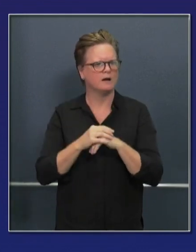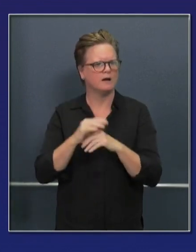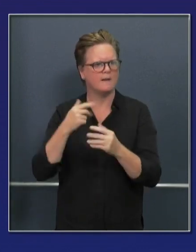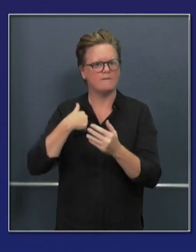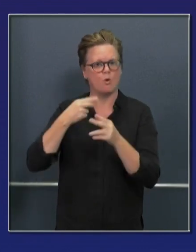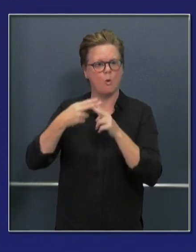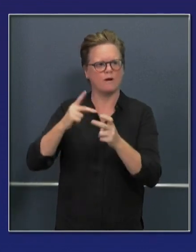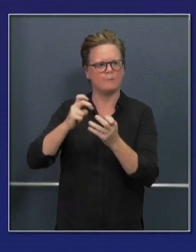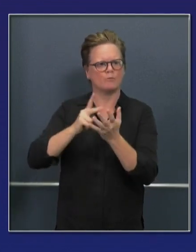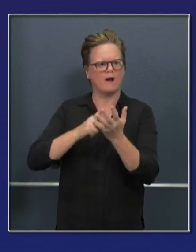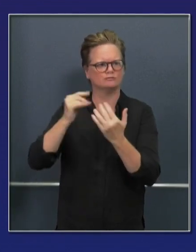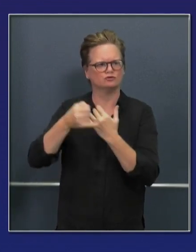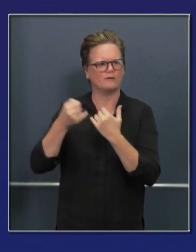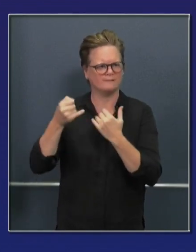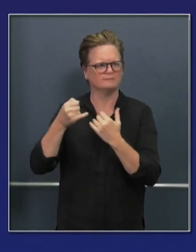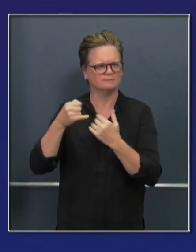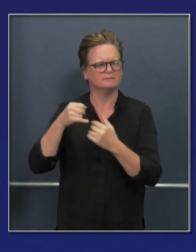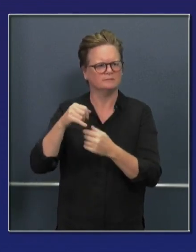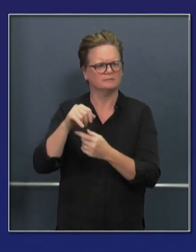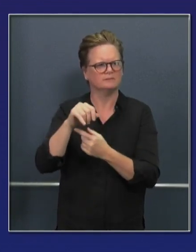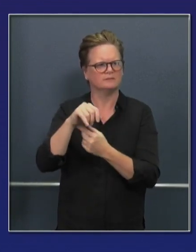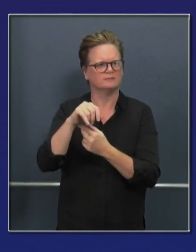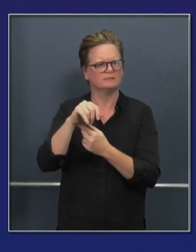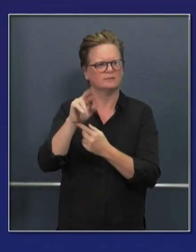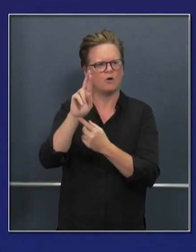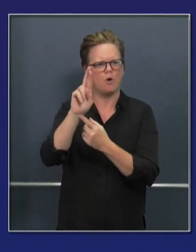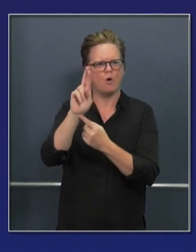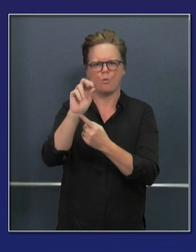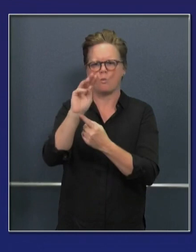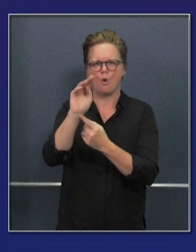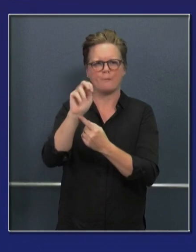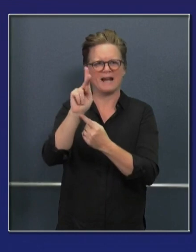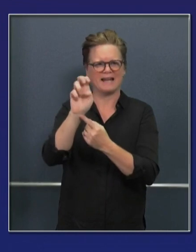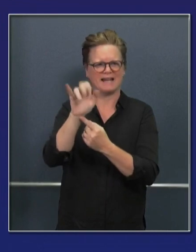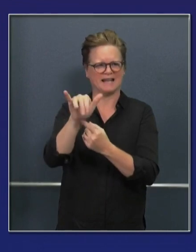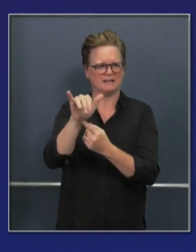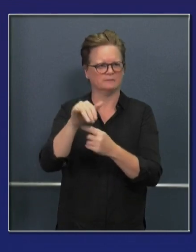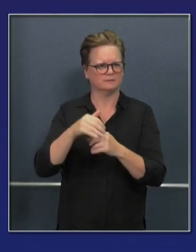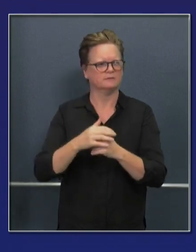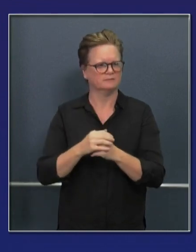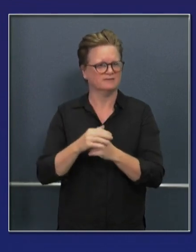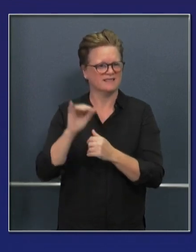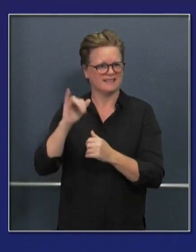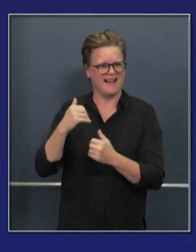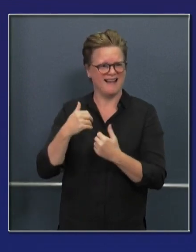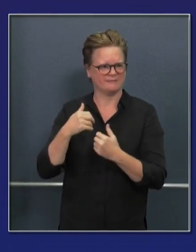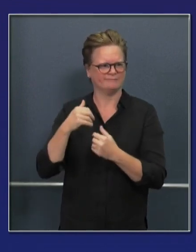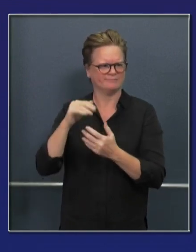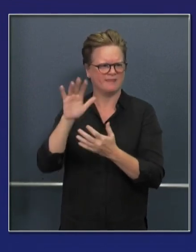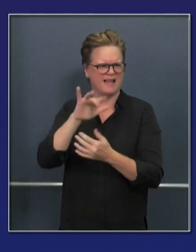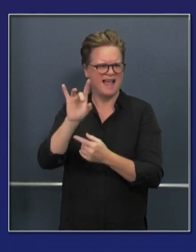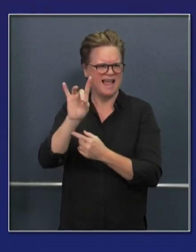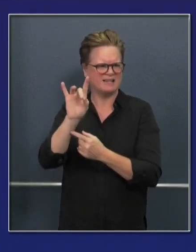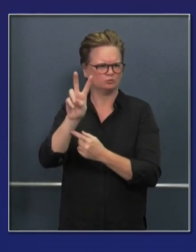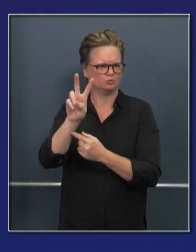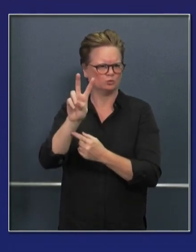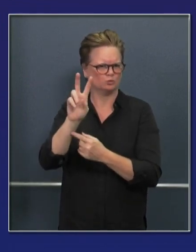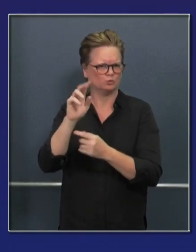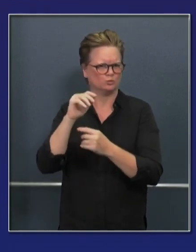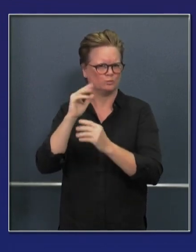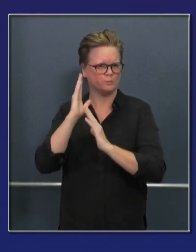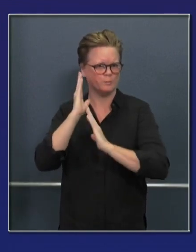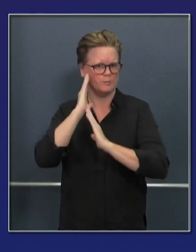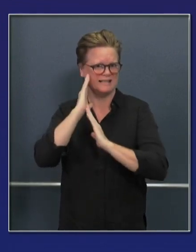82% occupancy for those that are asymptomatic. We set aside in that portfolio thousands of rooms for people that